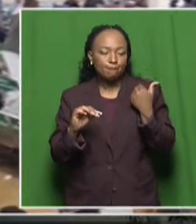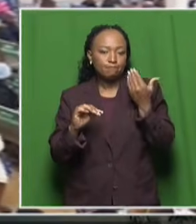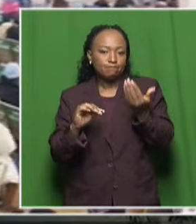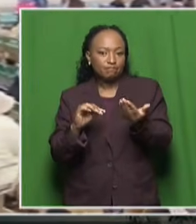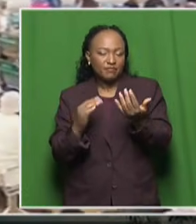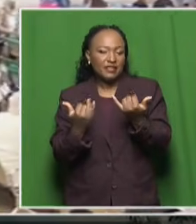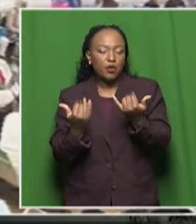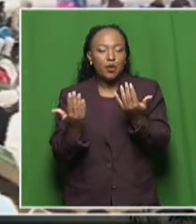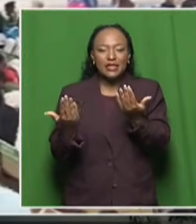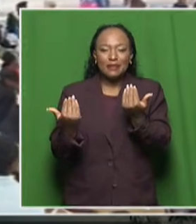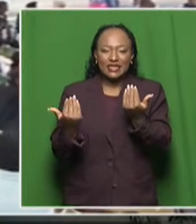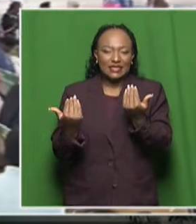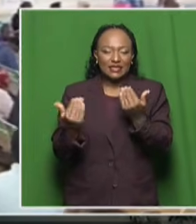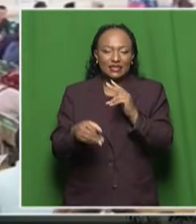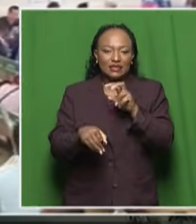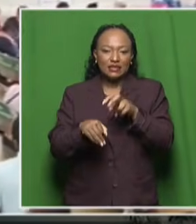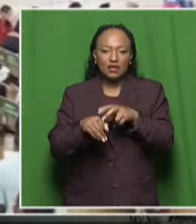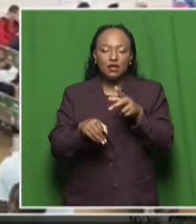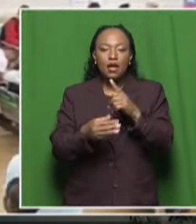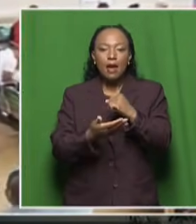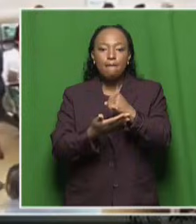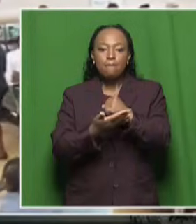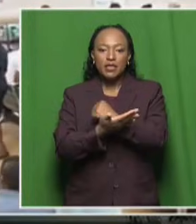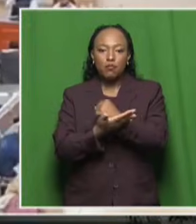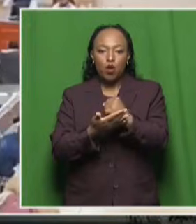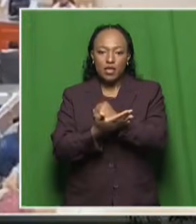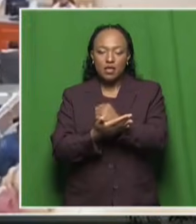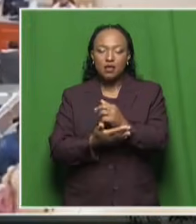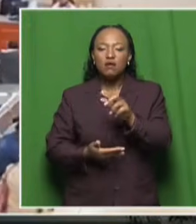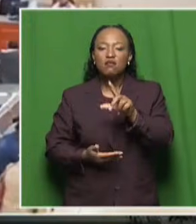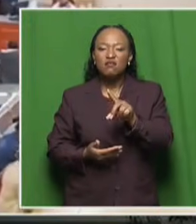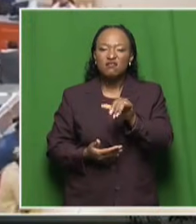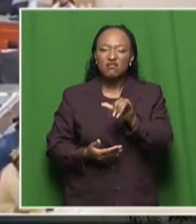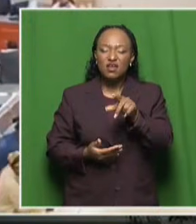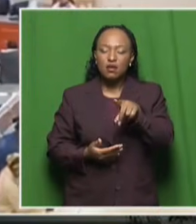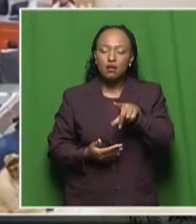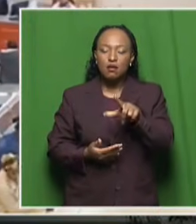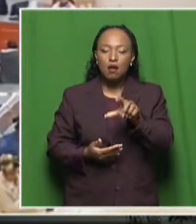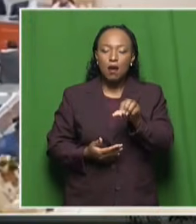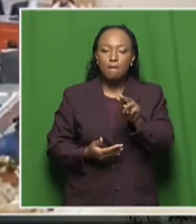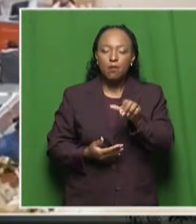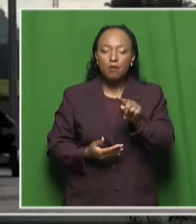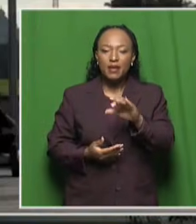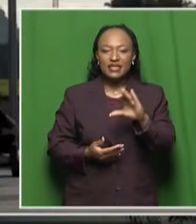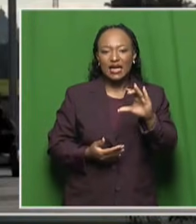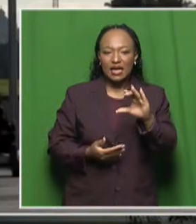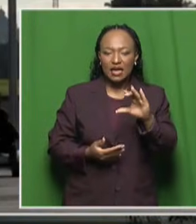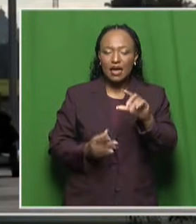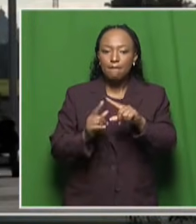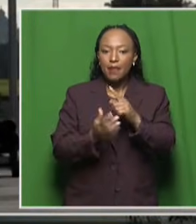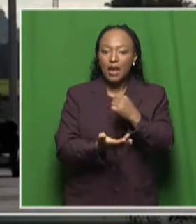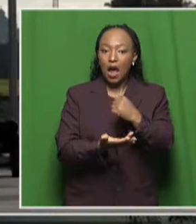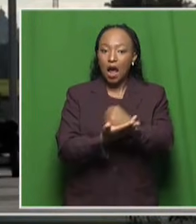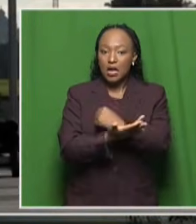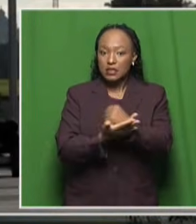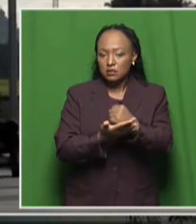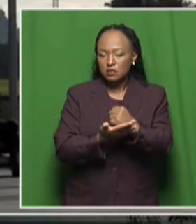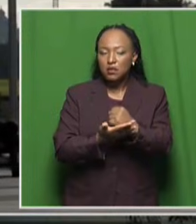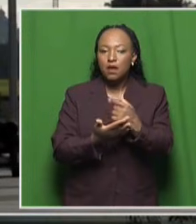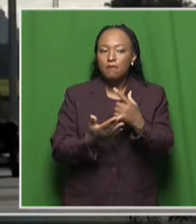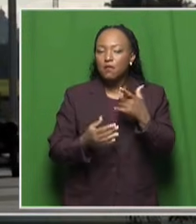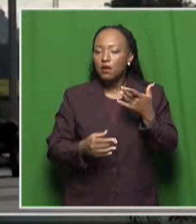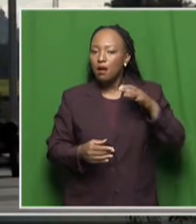If you carry a diplomatic passport and you are not an accredited diplomat, Sakina, you don't have immunities and